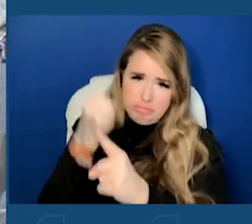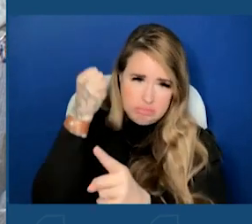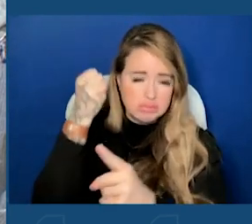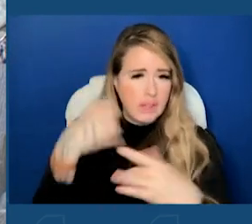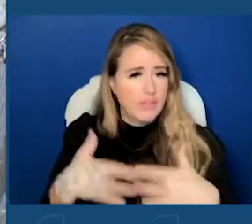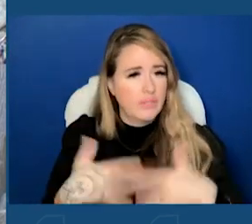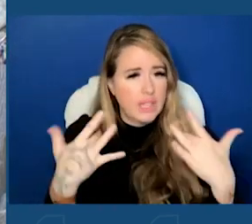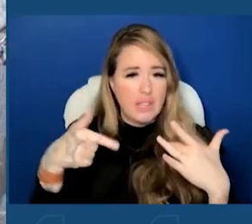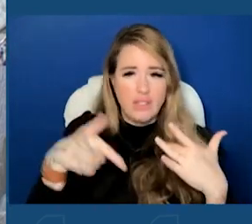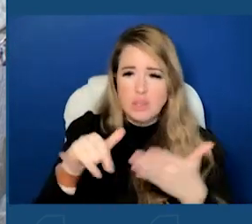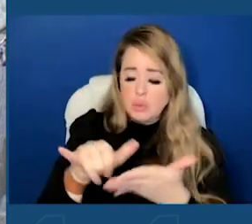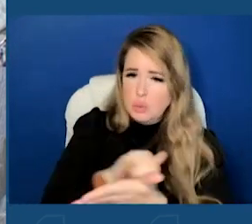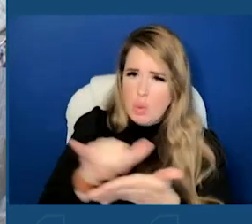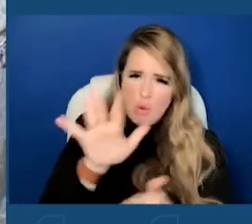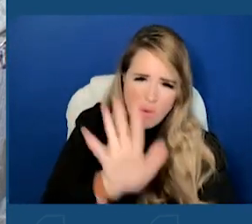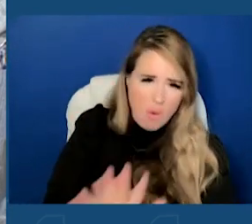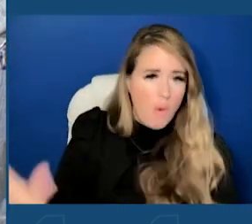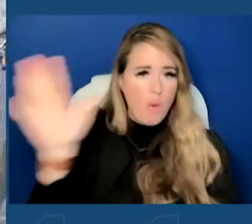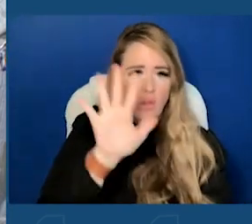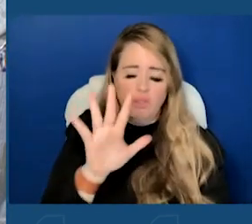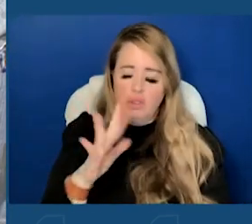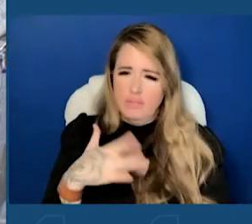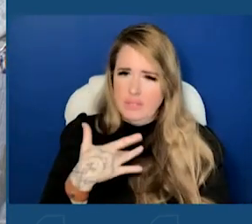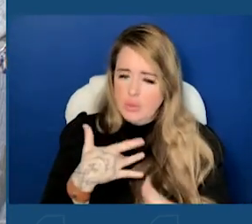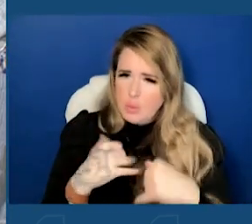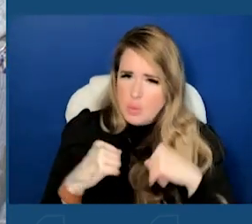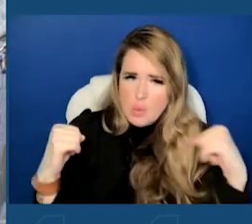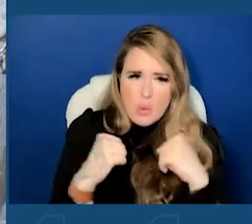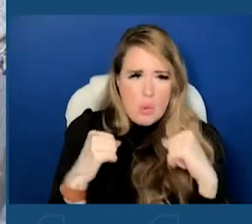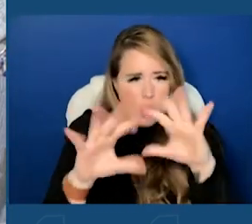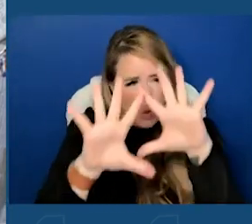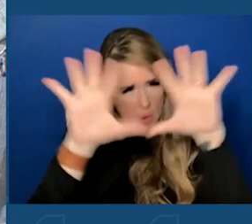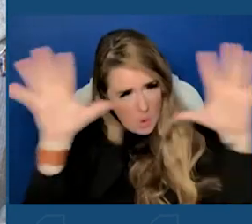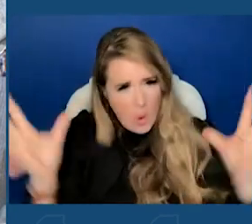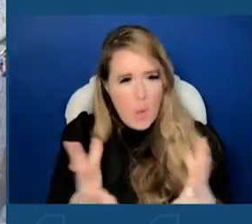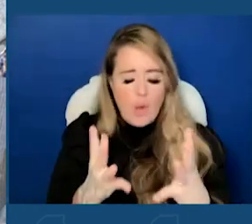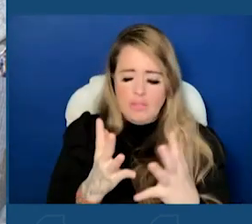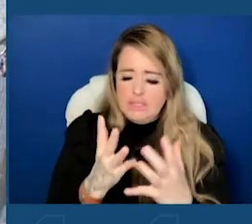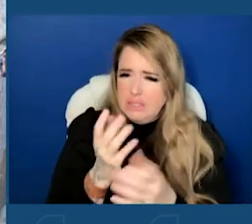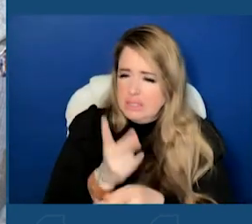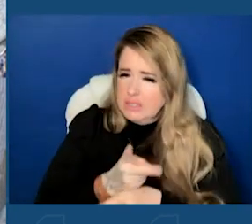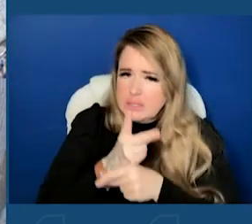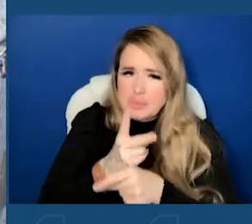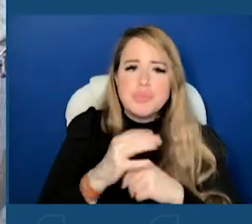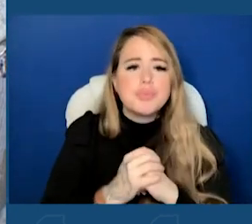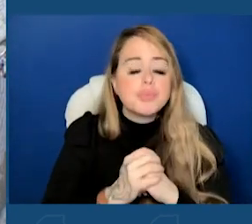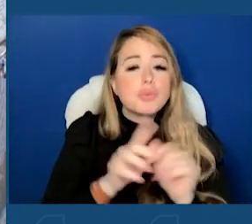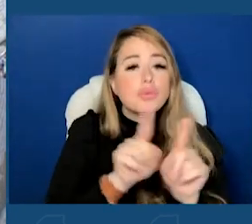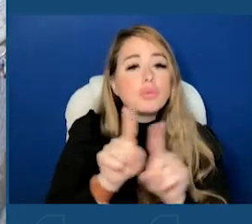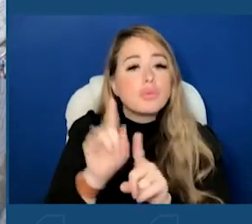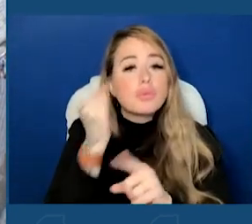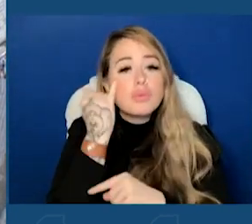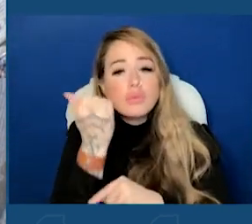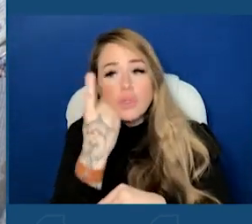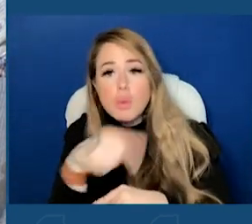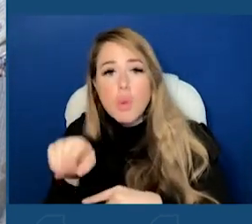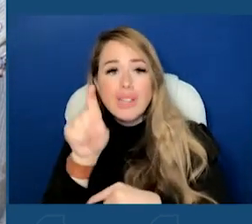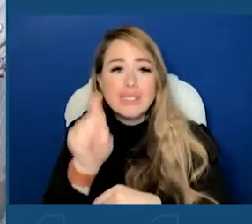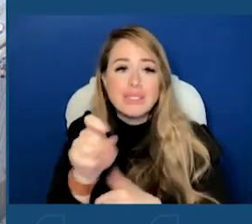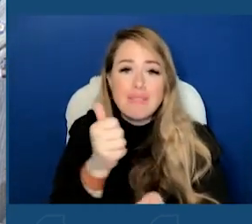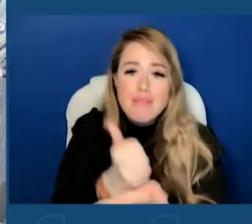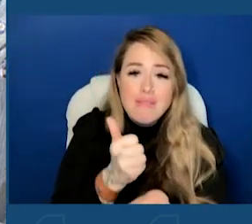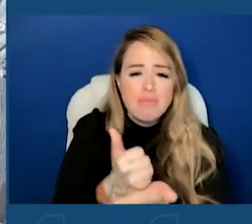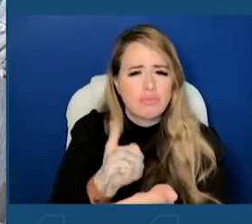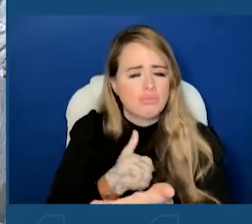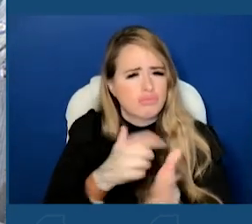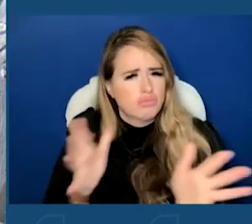Arctic chill continues to stay over our state. Also, if anyone else needs any assistance, we would encourage them to call